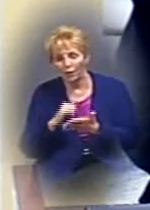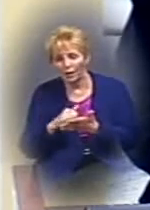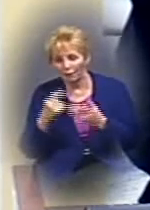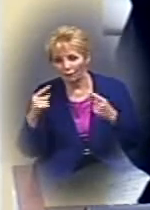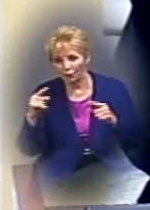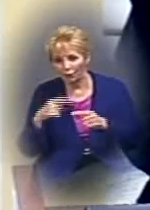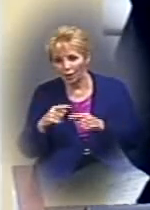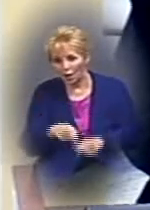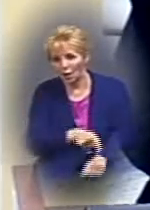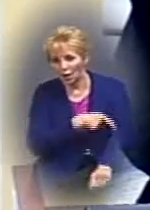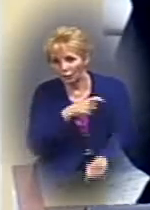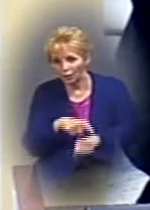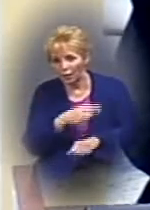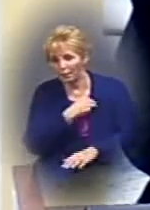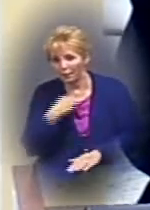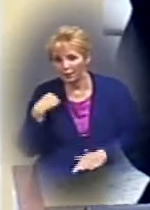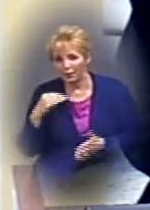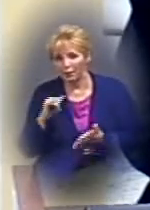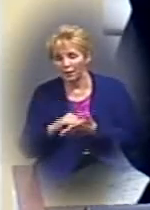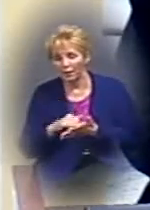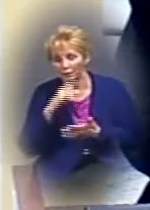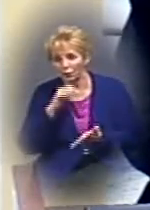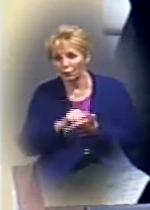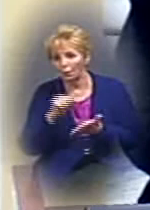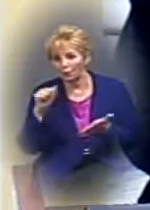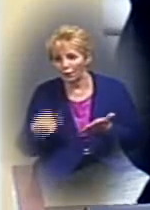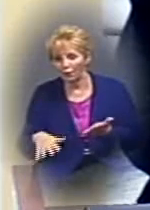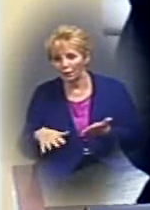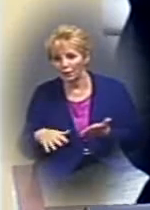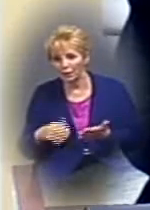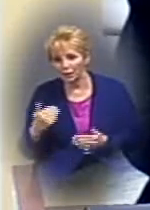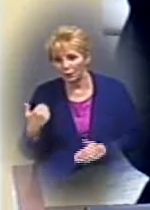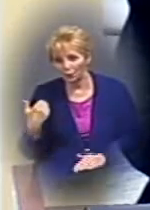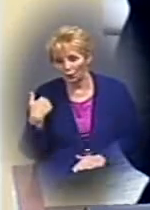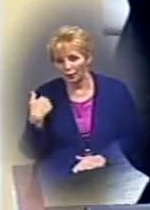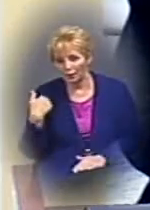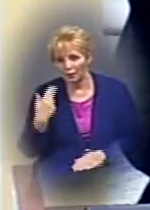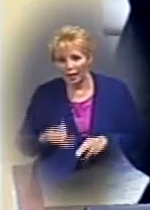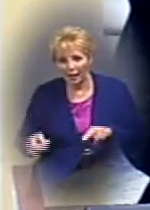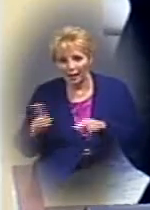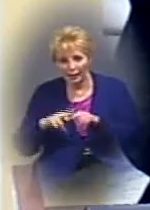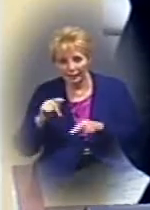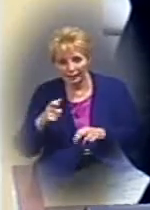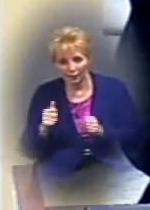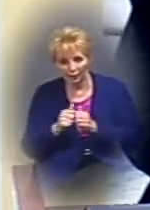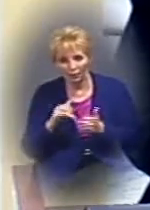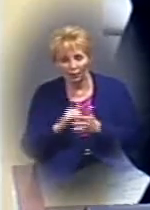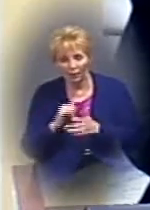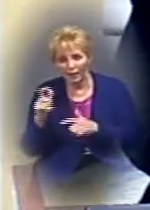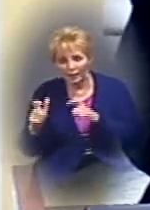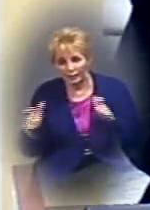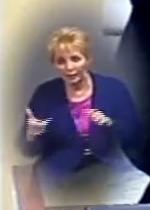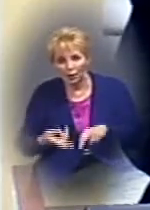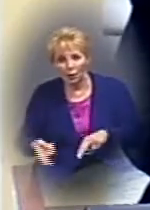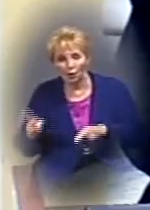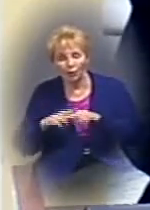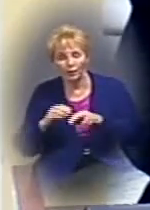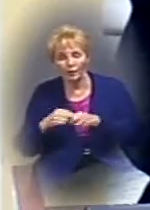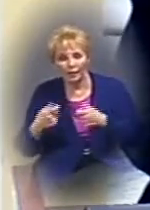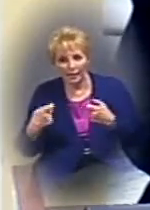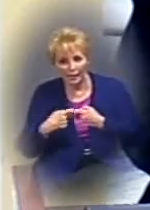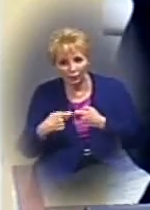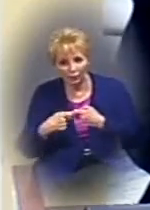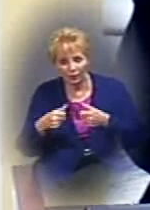when one of the longtime members of this body was removed. The recent hike in taxes, coupled with the astronomical increase in the